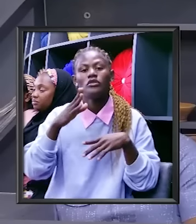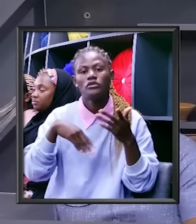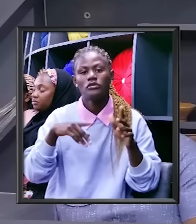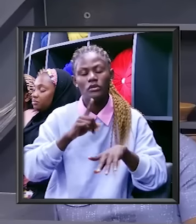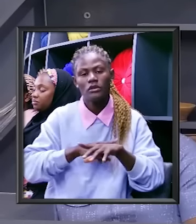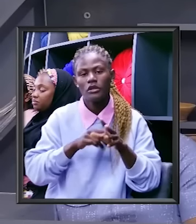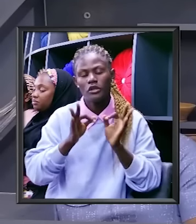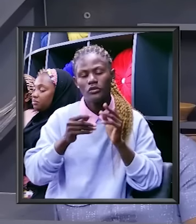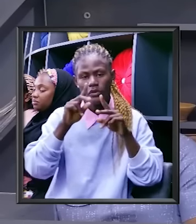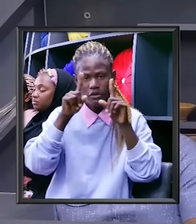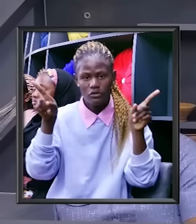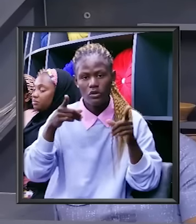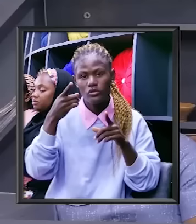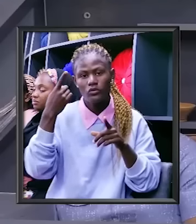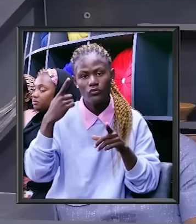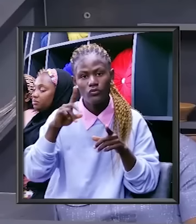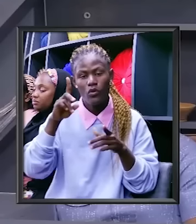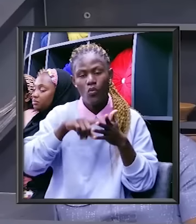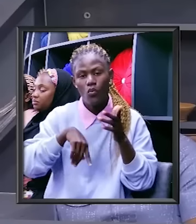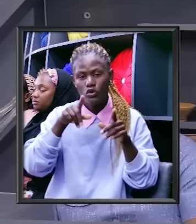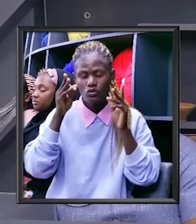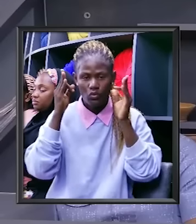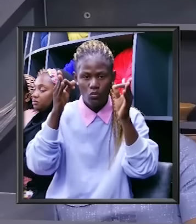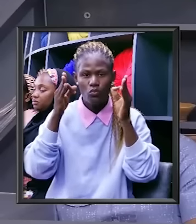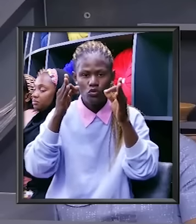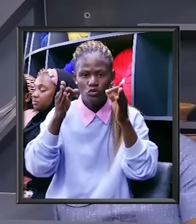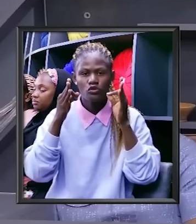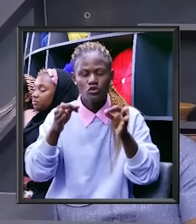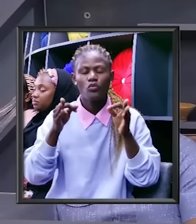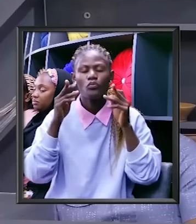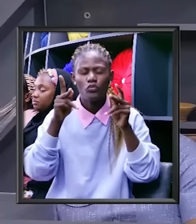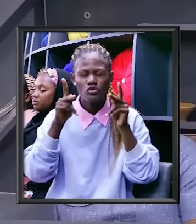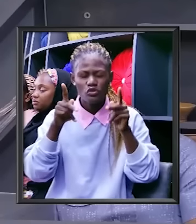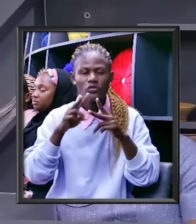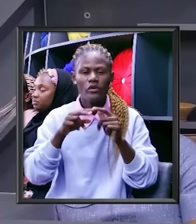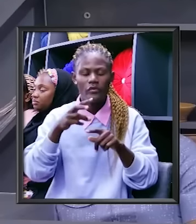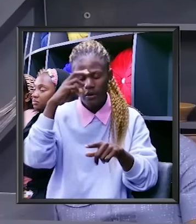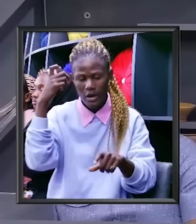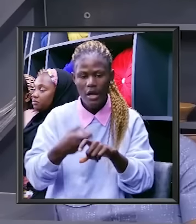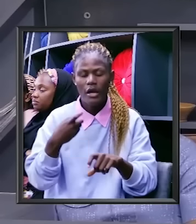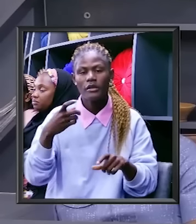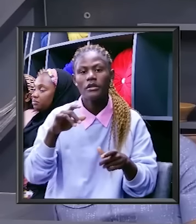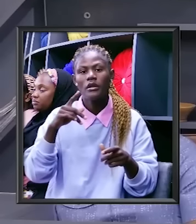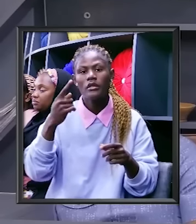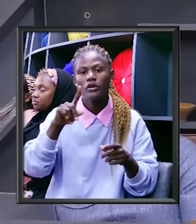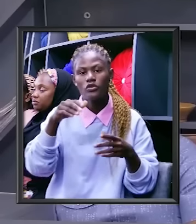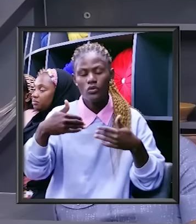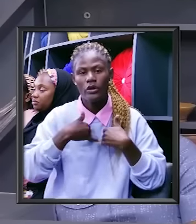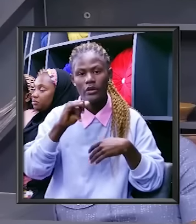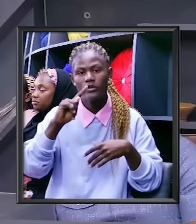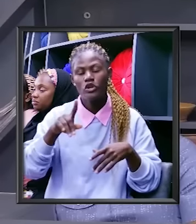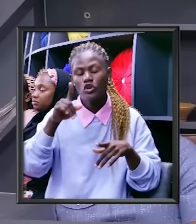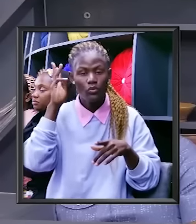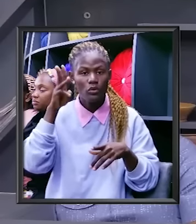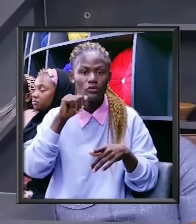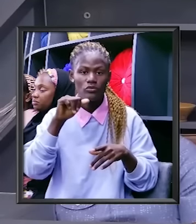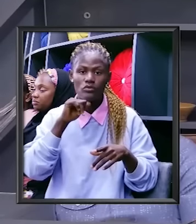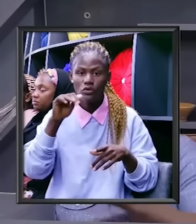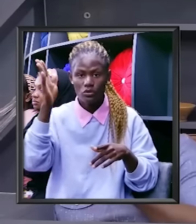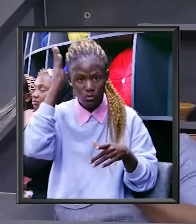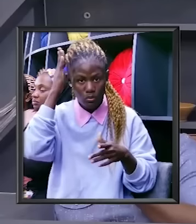get distracted from waiting, you're supposed to pursue hard until you achieve. You know, they know say now your soup they burn